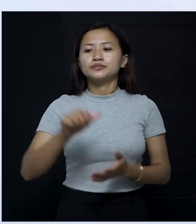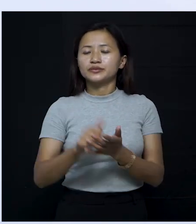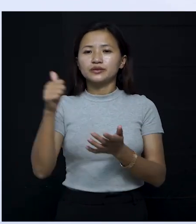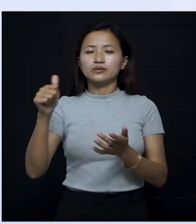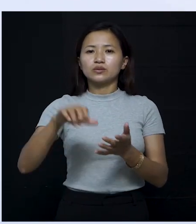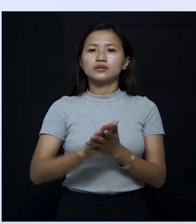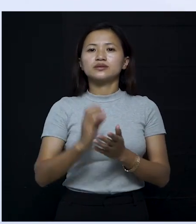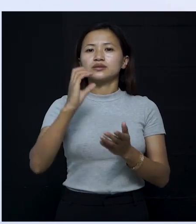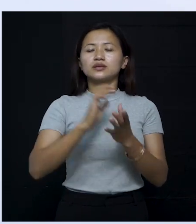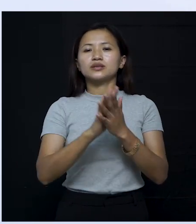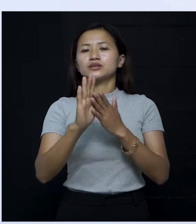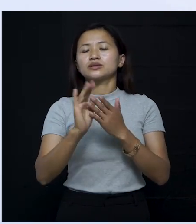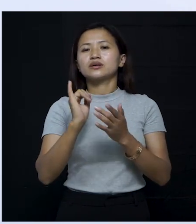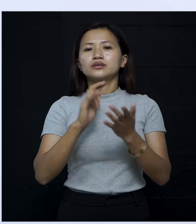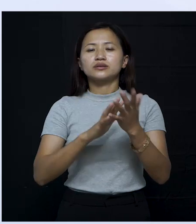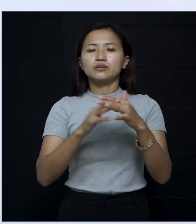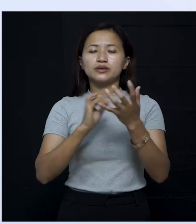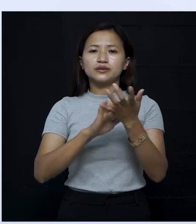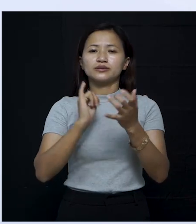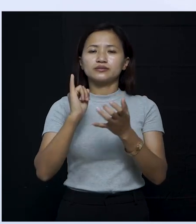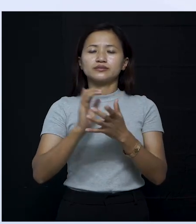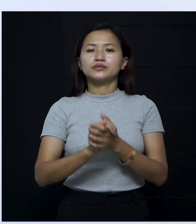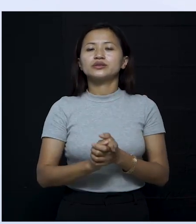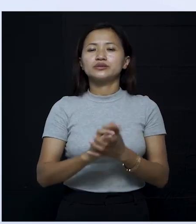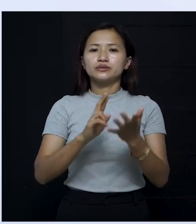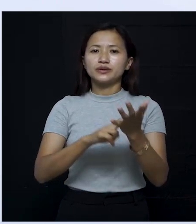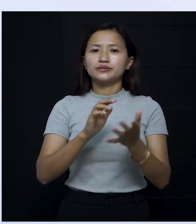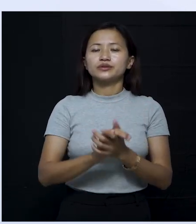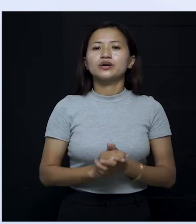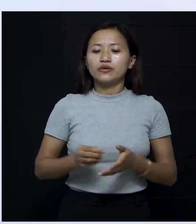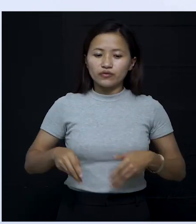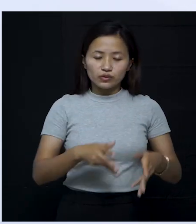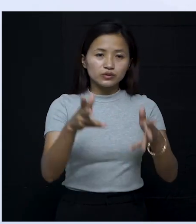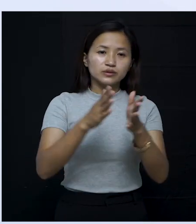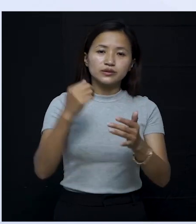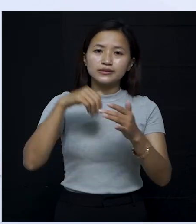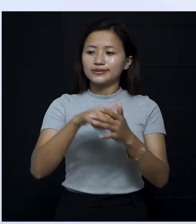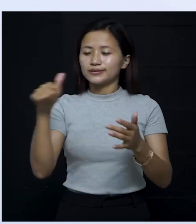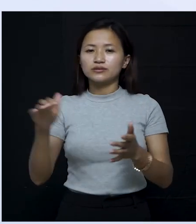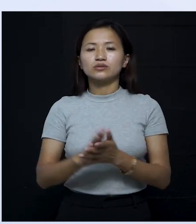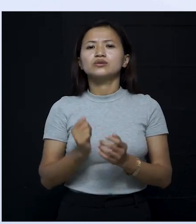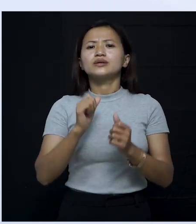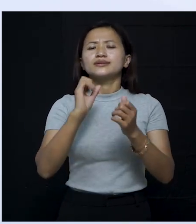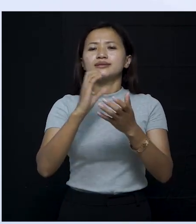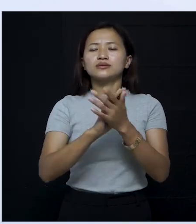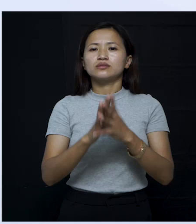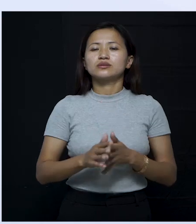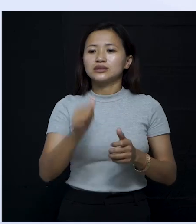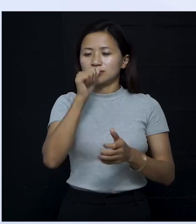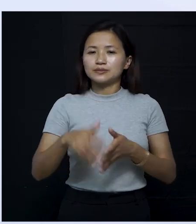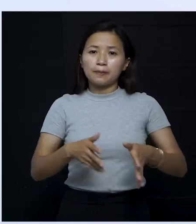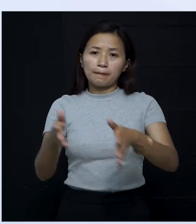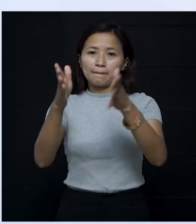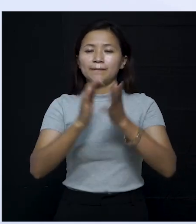Chinwin. So as I've said, all the rivers, they flow either into Brahmaputra or Chinwin. So regarding